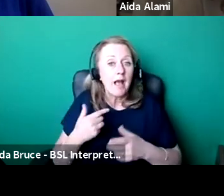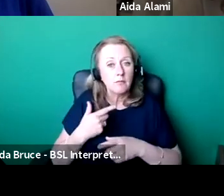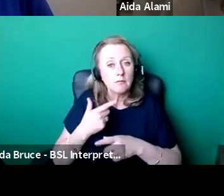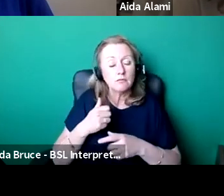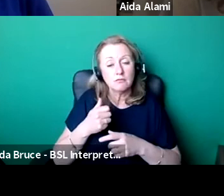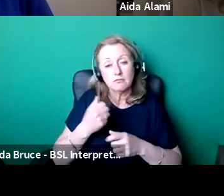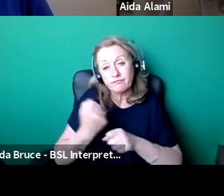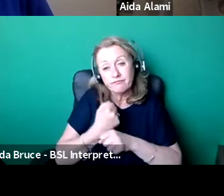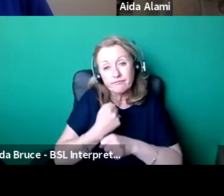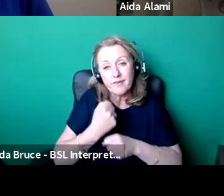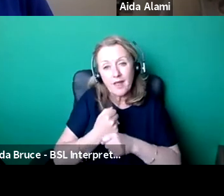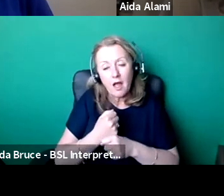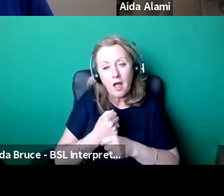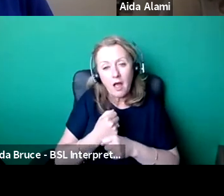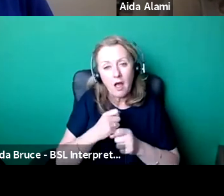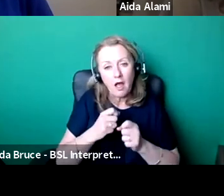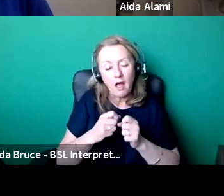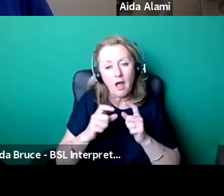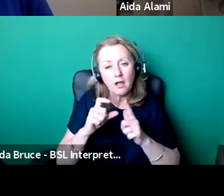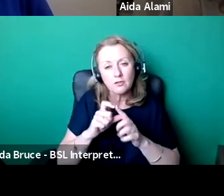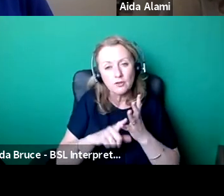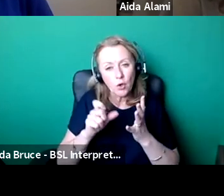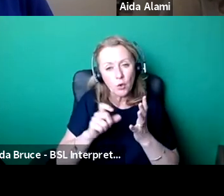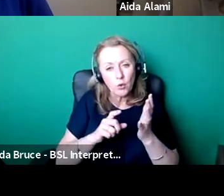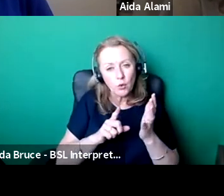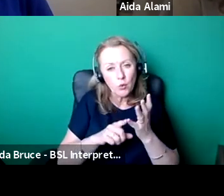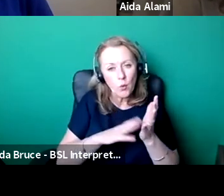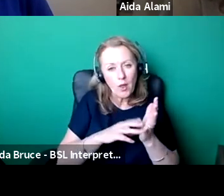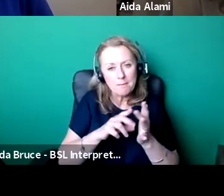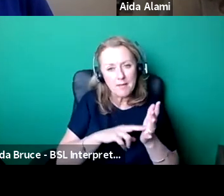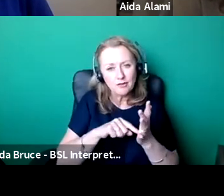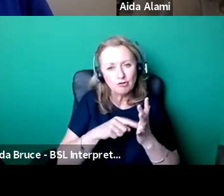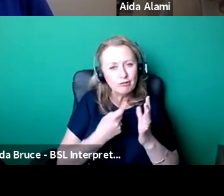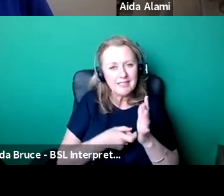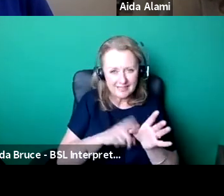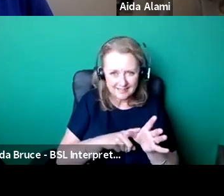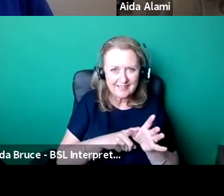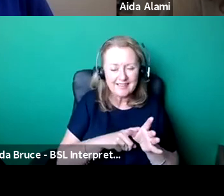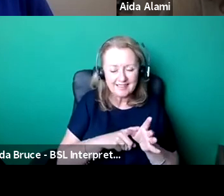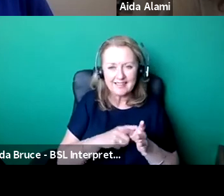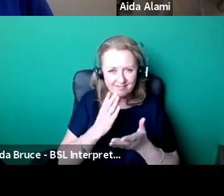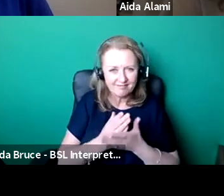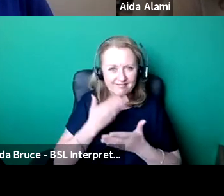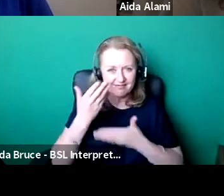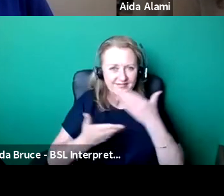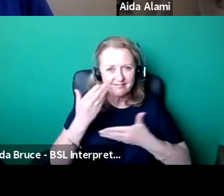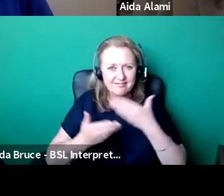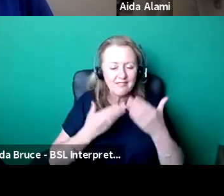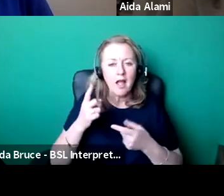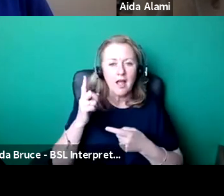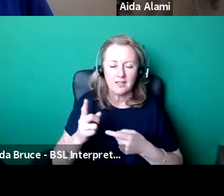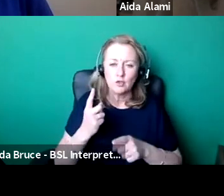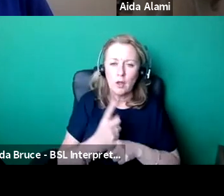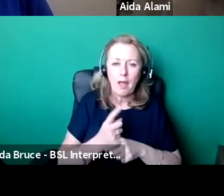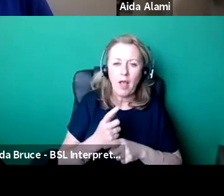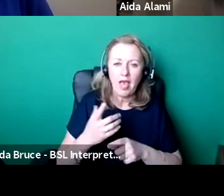Malta. We just finished filming, so I'm still not ready yet to talk about it. But it's focused on life in